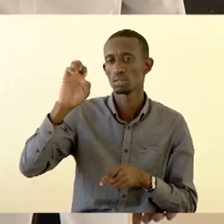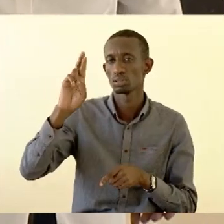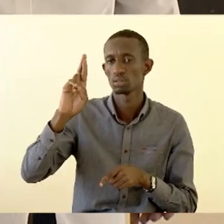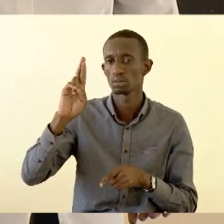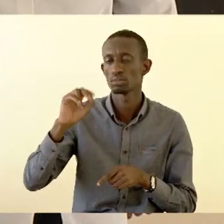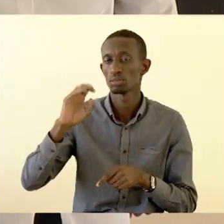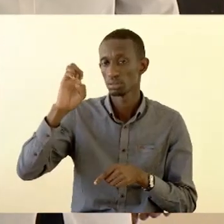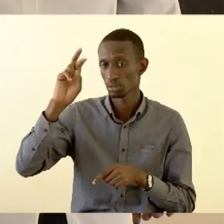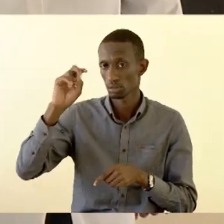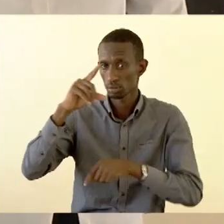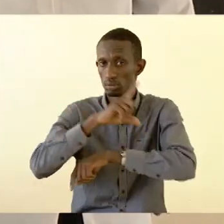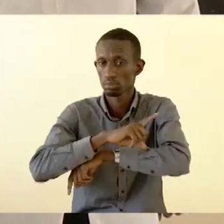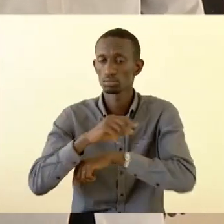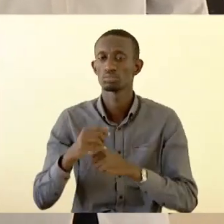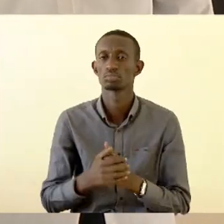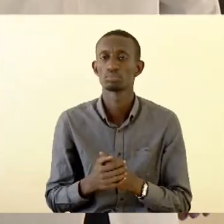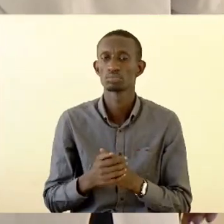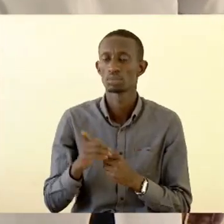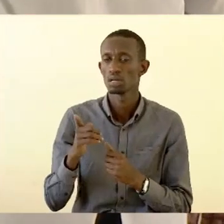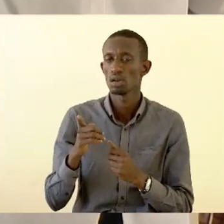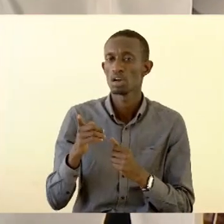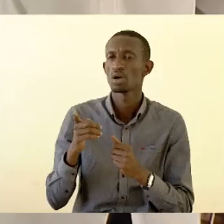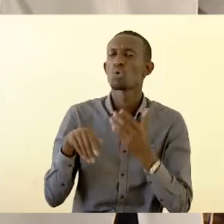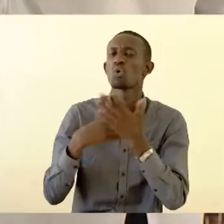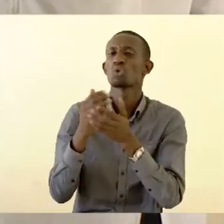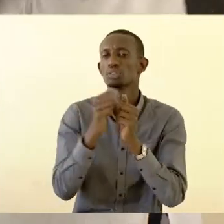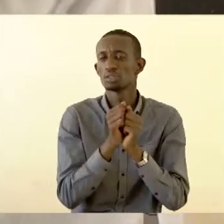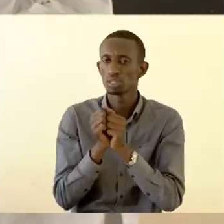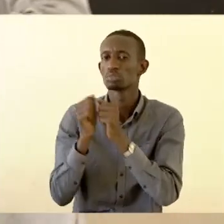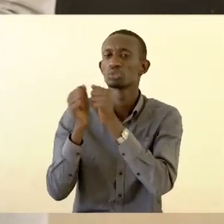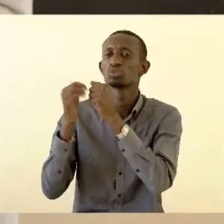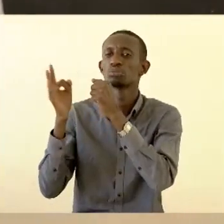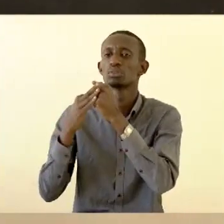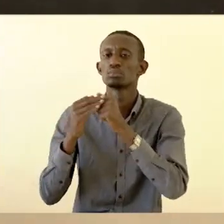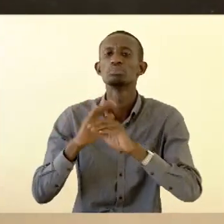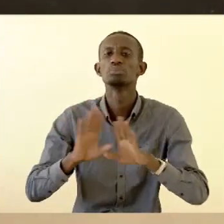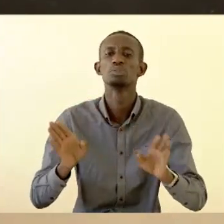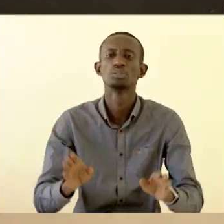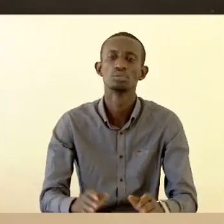also have 8 electrons to complete 18. And we are done.